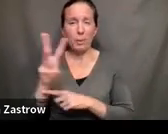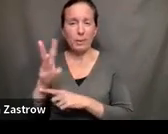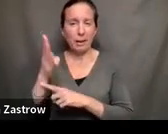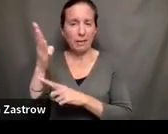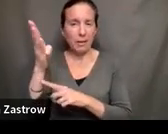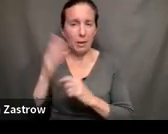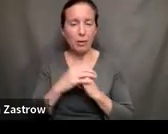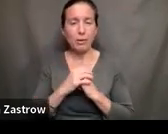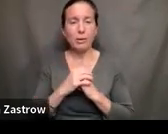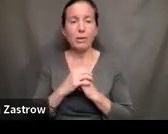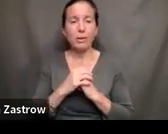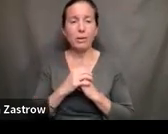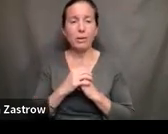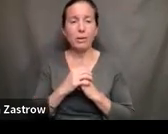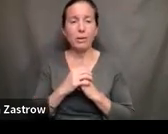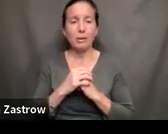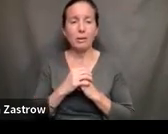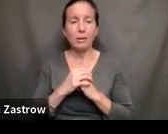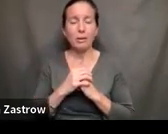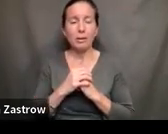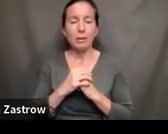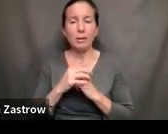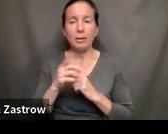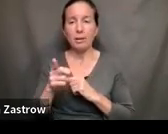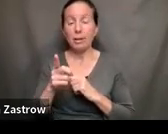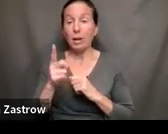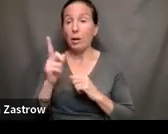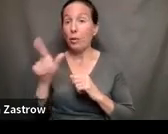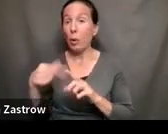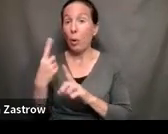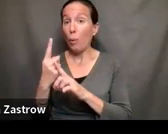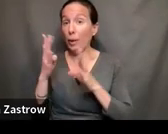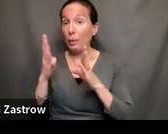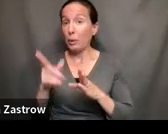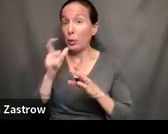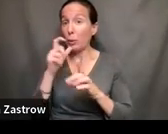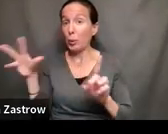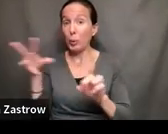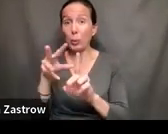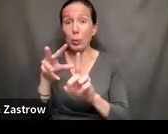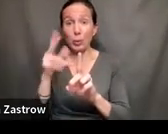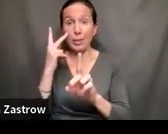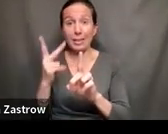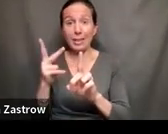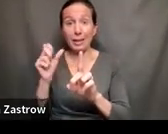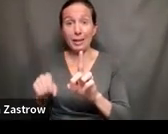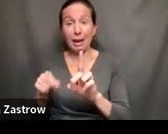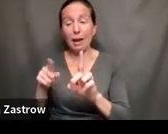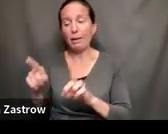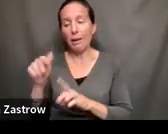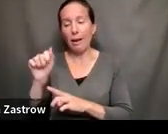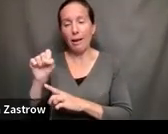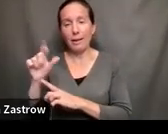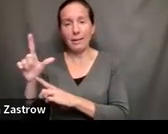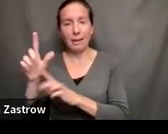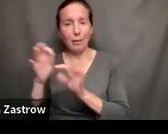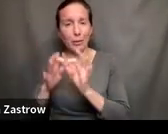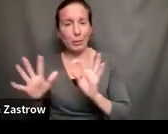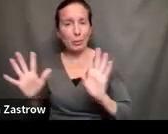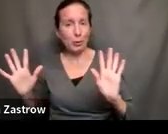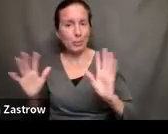Don't worry about talking, because the only person visible in the recording is the ASL interpreter.